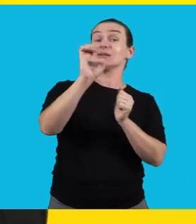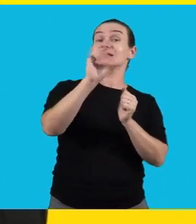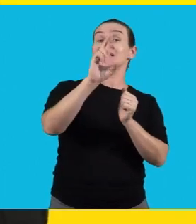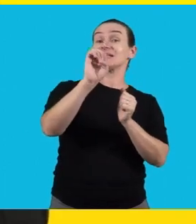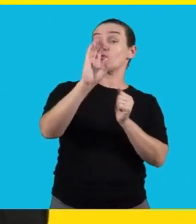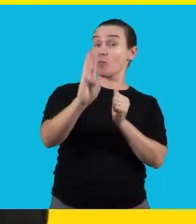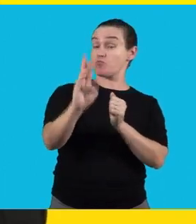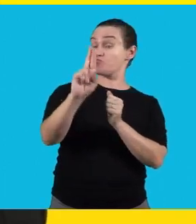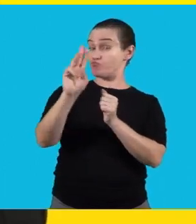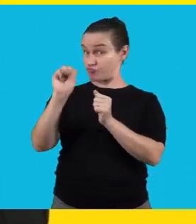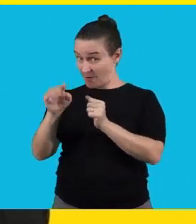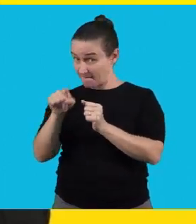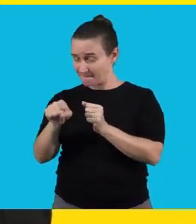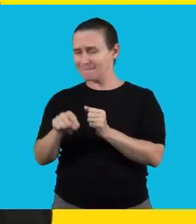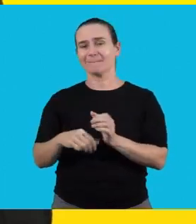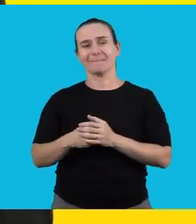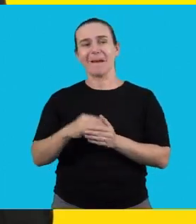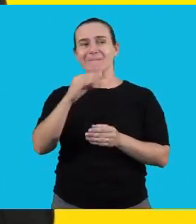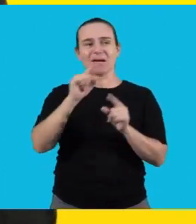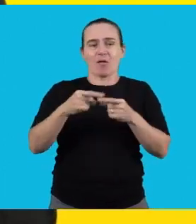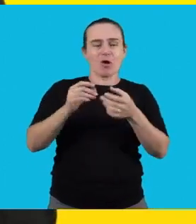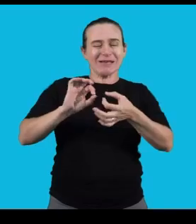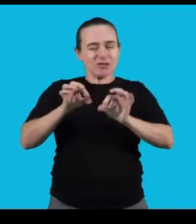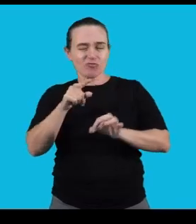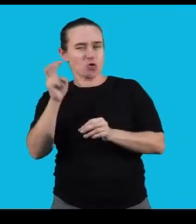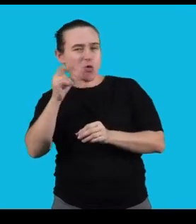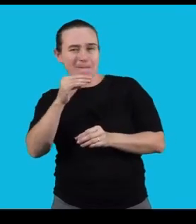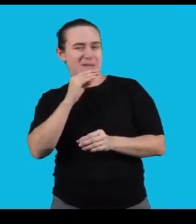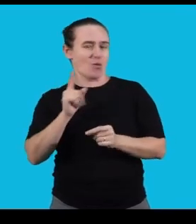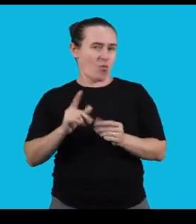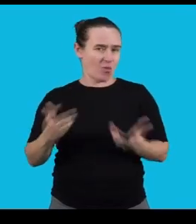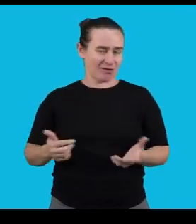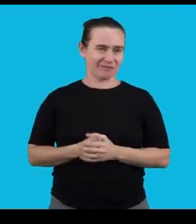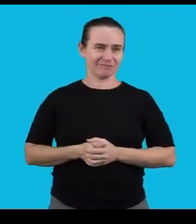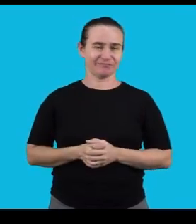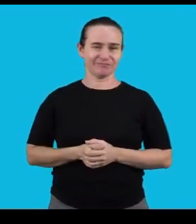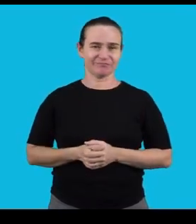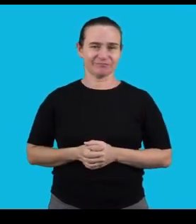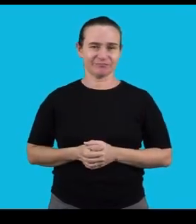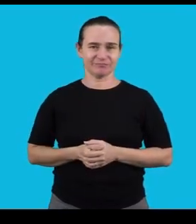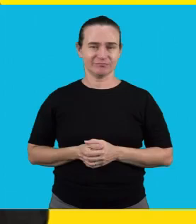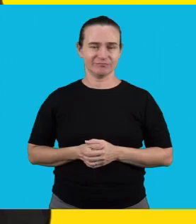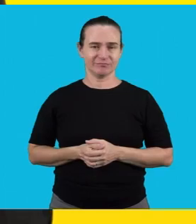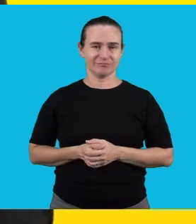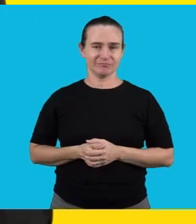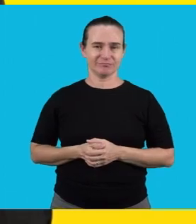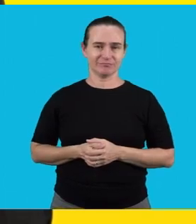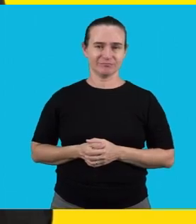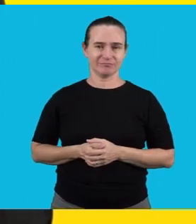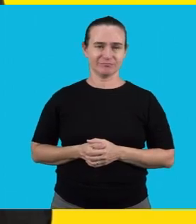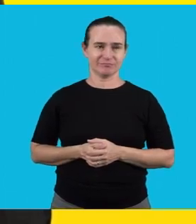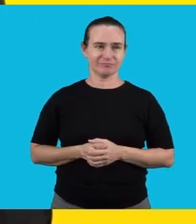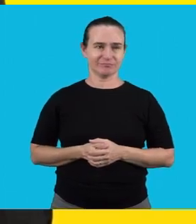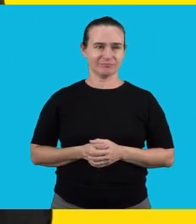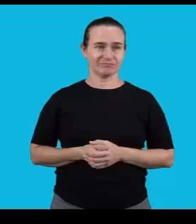cerebrum, not cerebellum but cerebrum, and then cannot be interpreted. That is why the person will not be able to